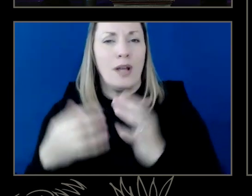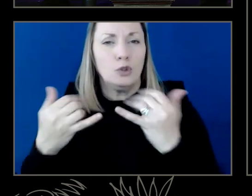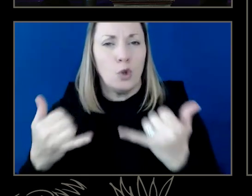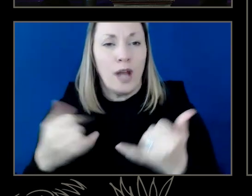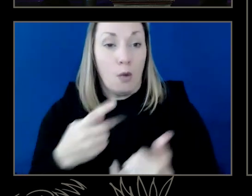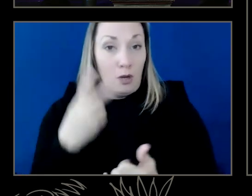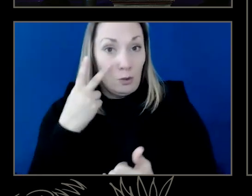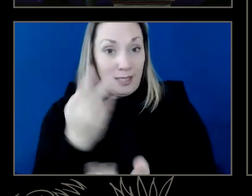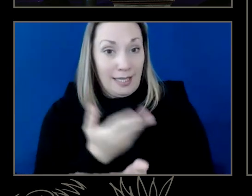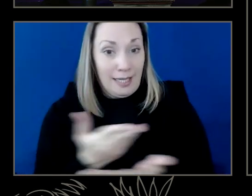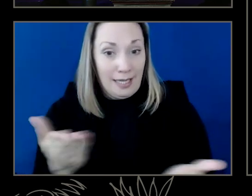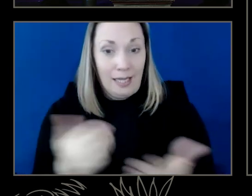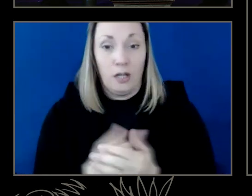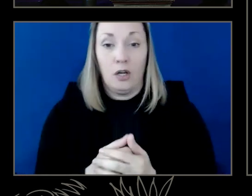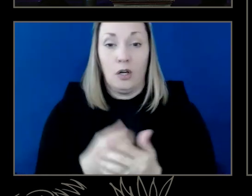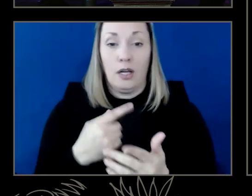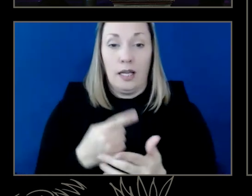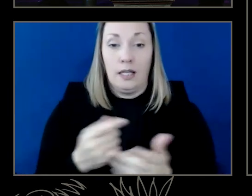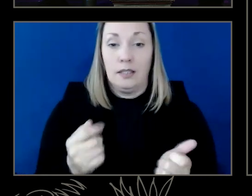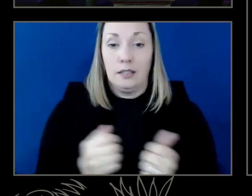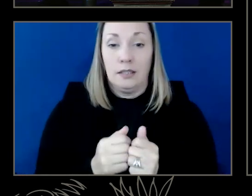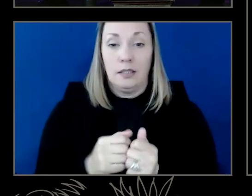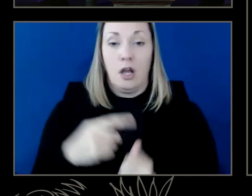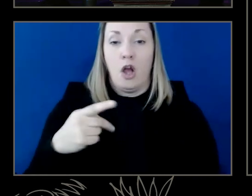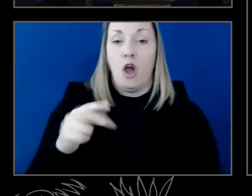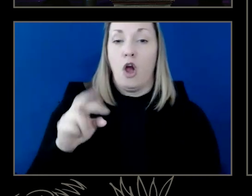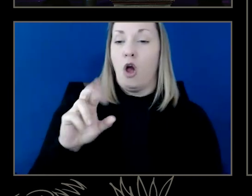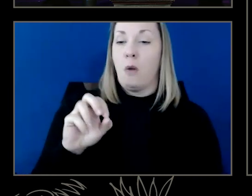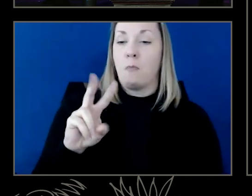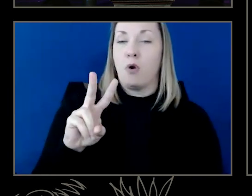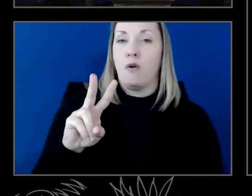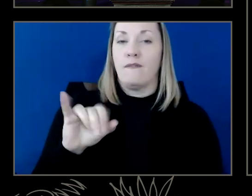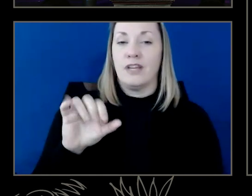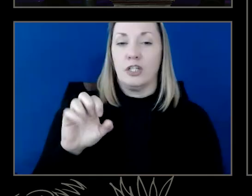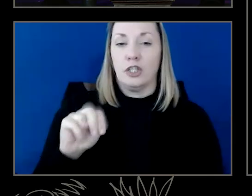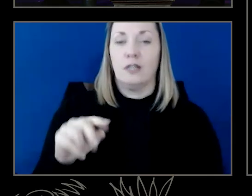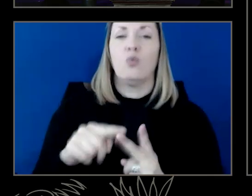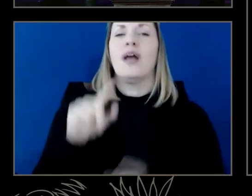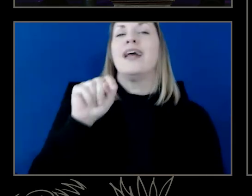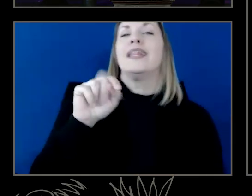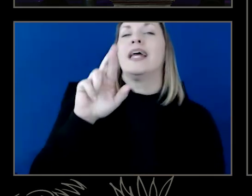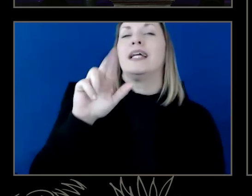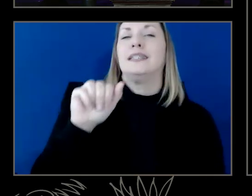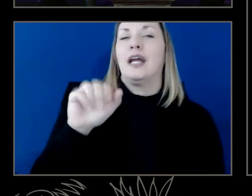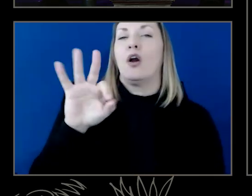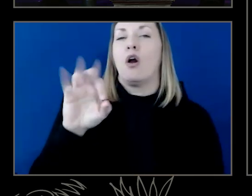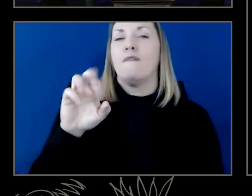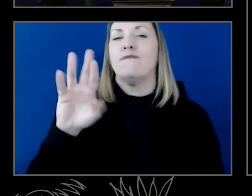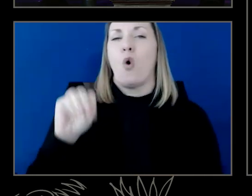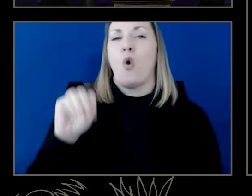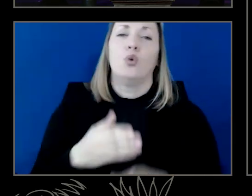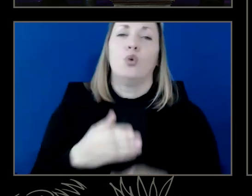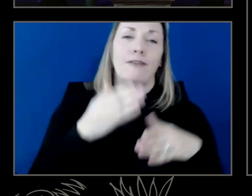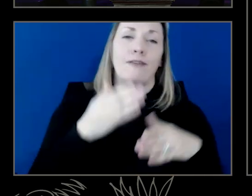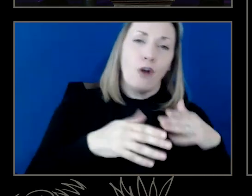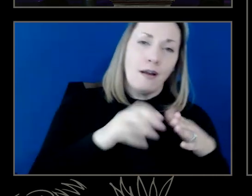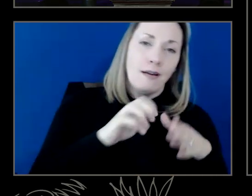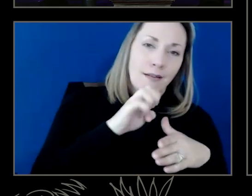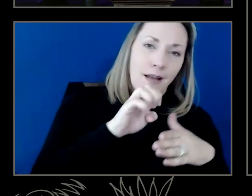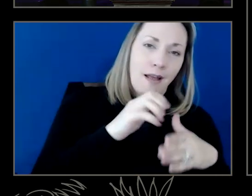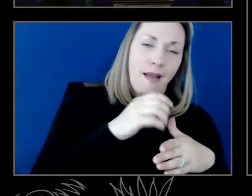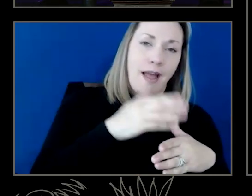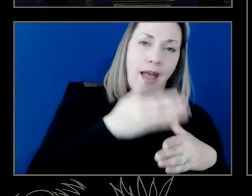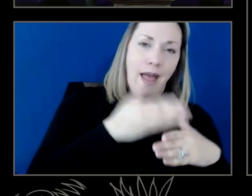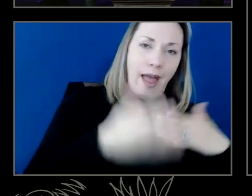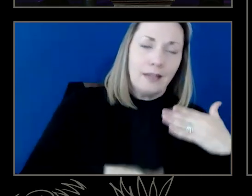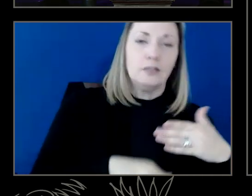see here is provisioned with Terraform. So we have users who interact with the front end built in React, hosted on